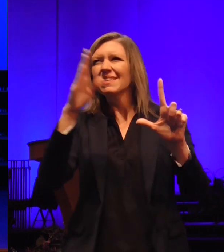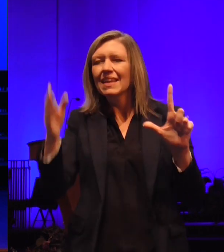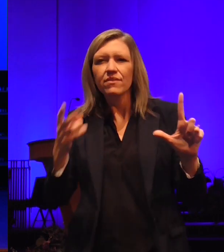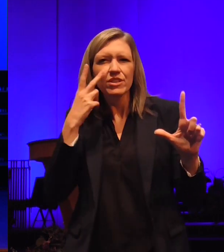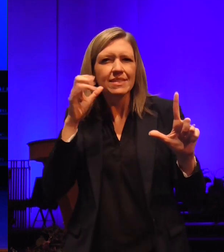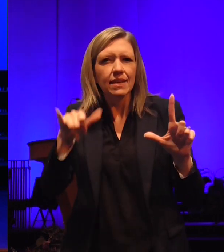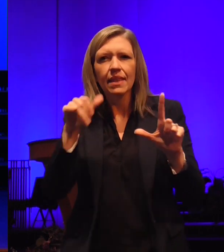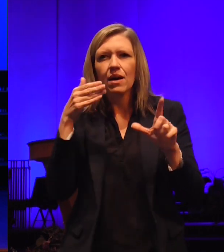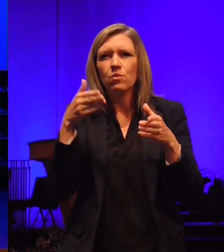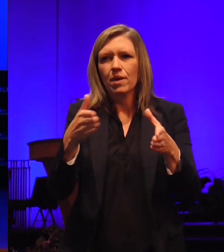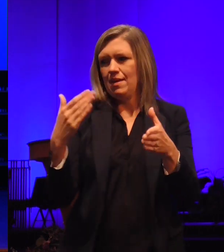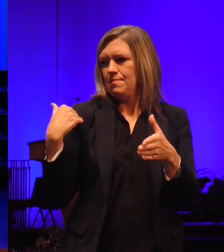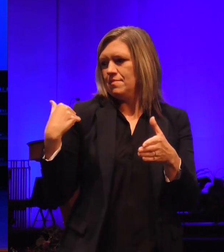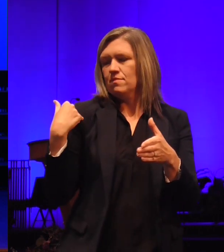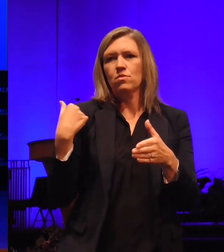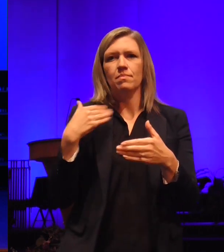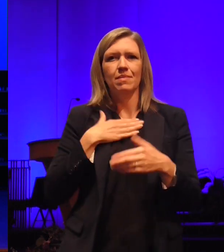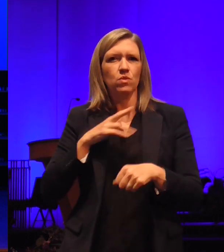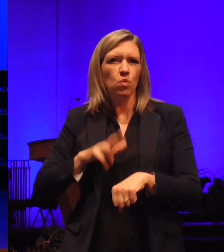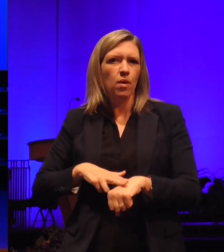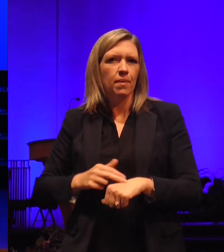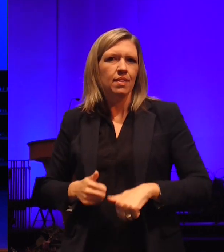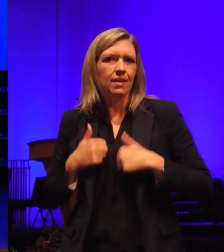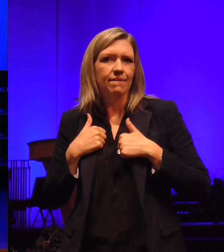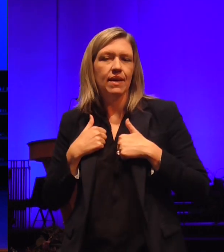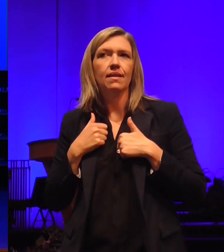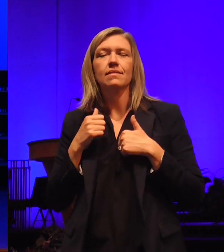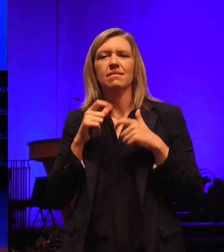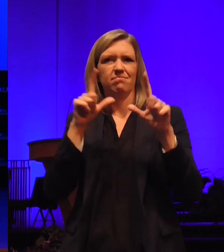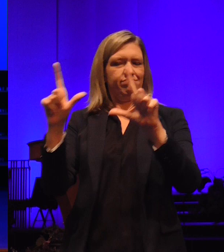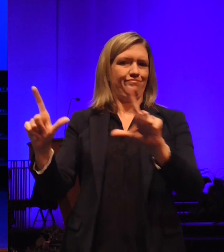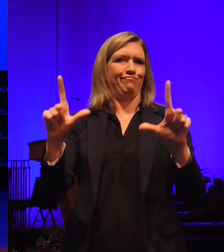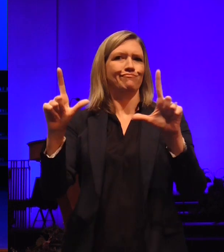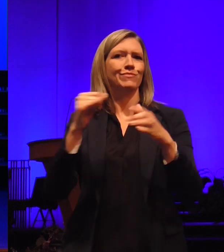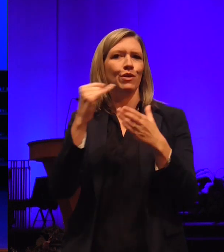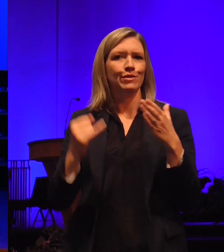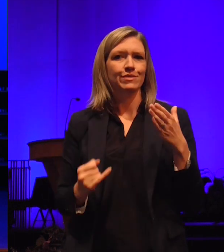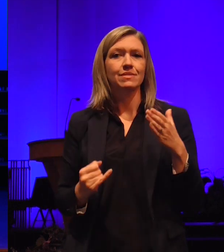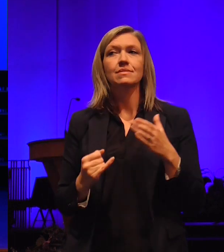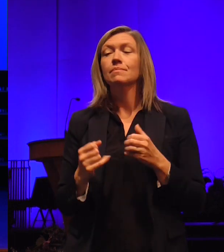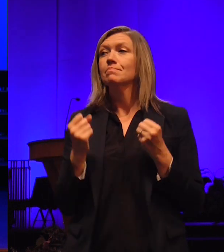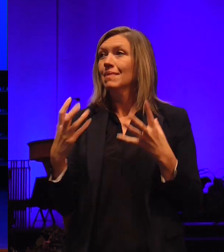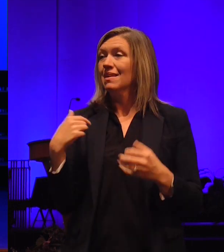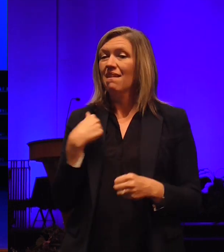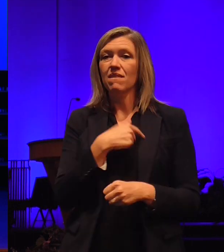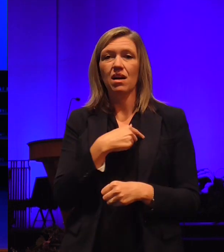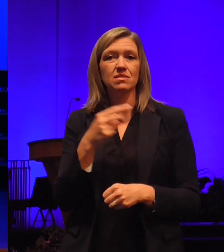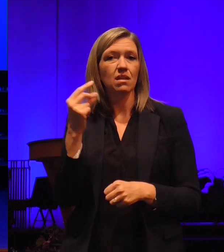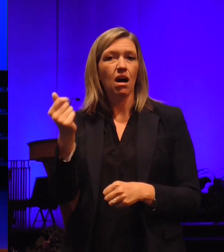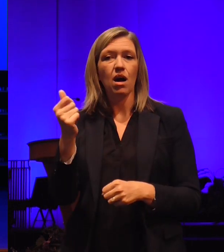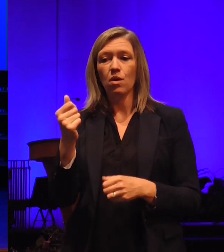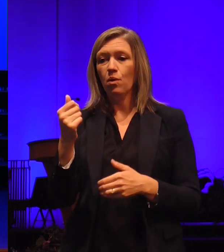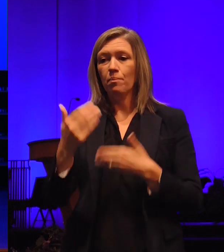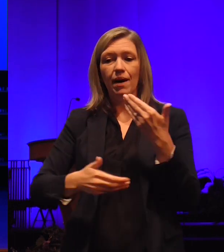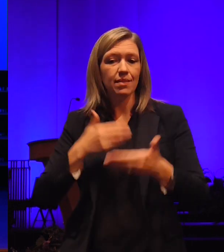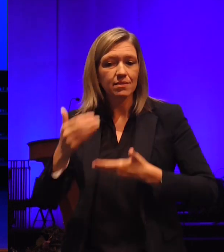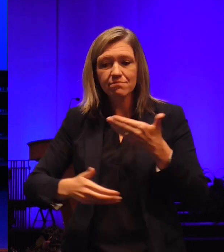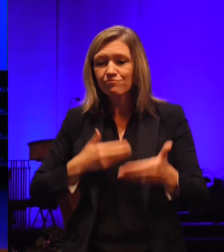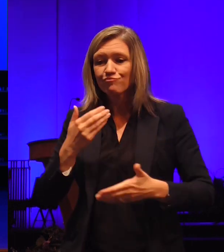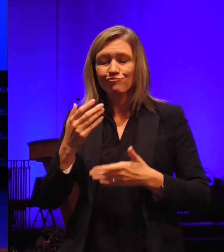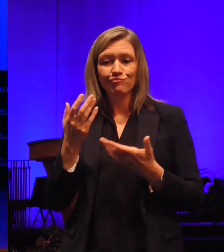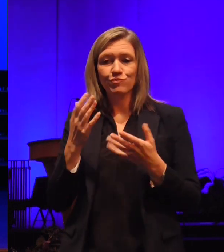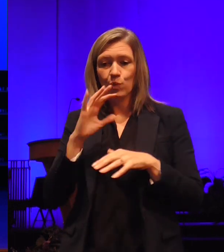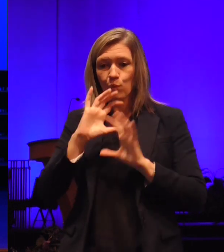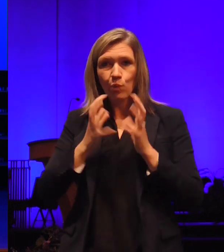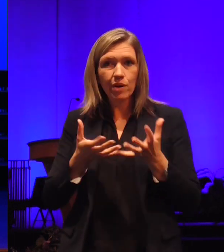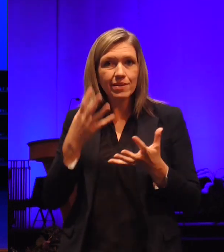under the normal circumstances of living. As so many of us do on sort of automatic pilot, going through the world without really